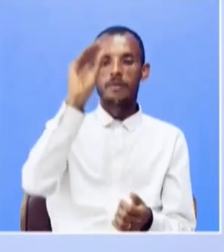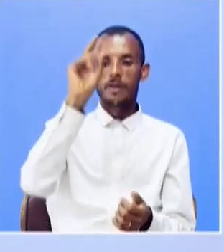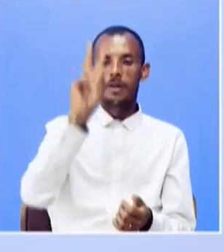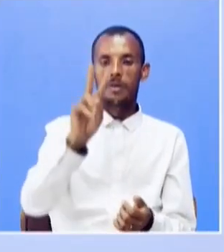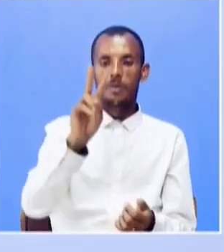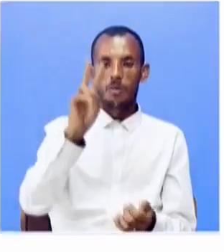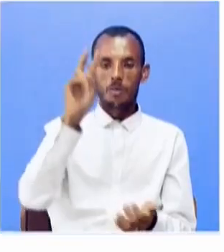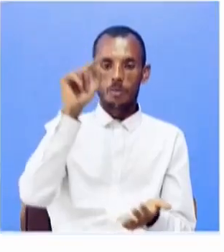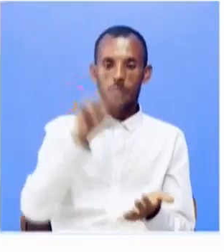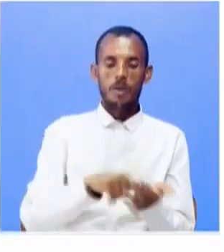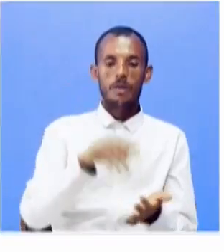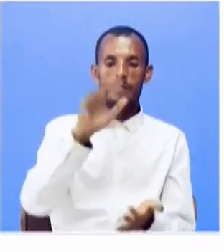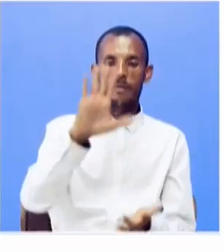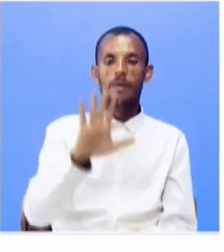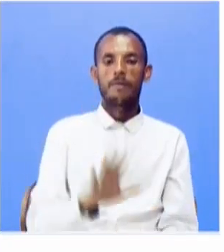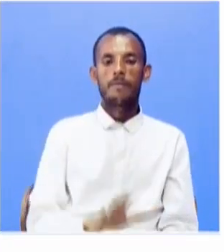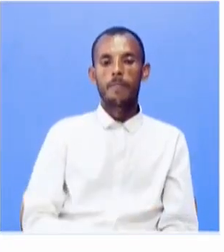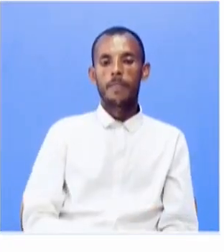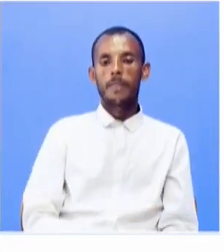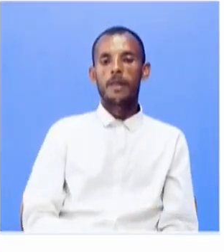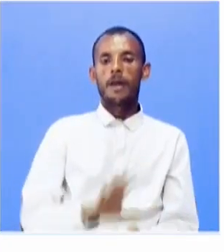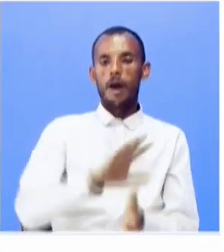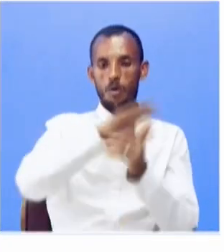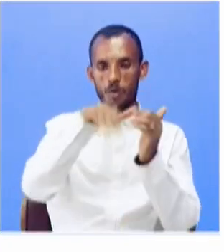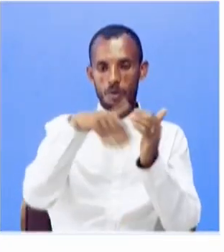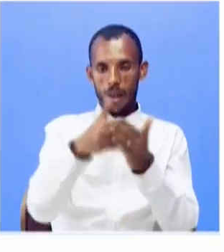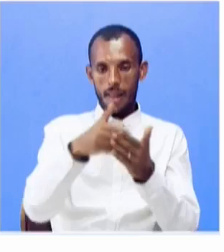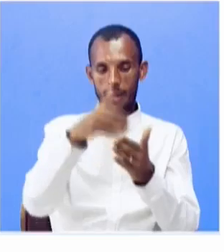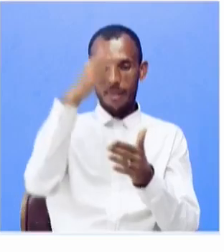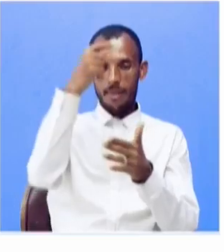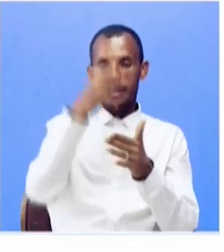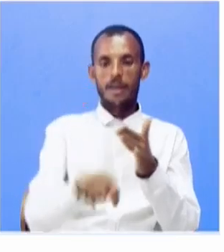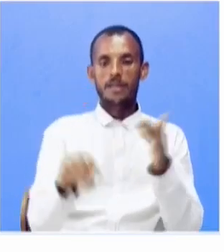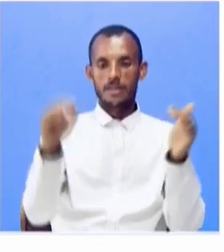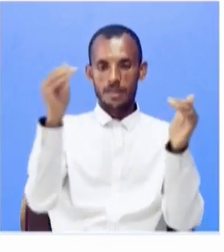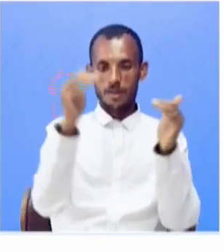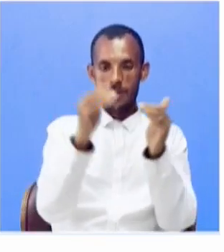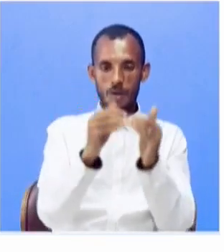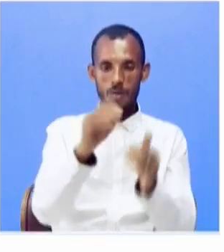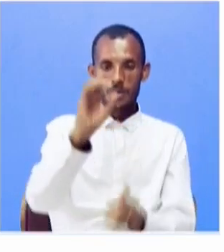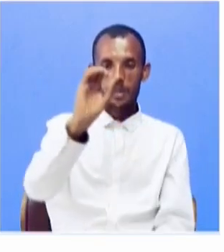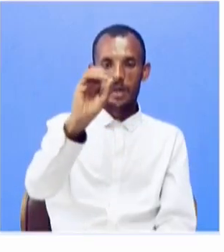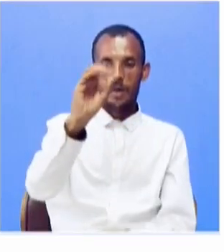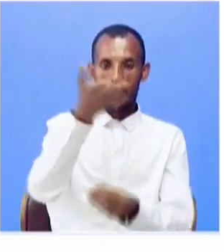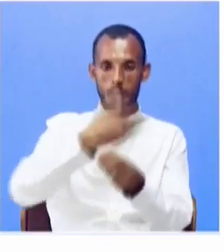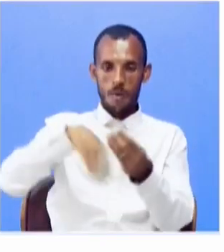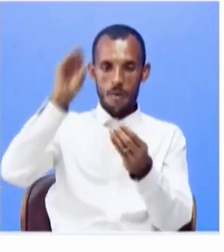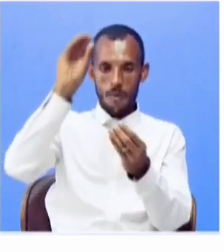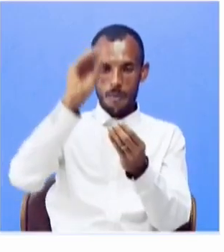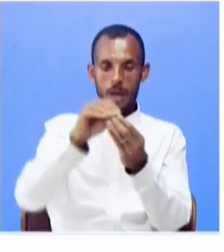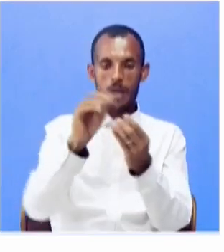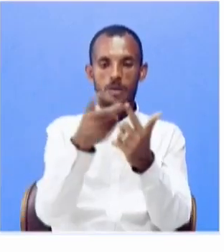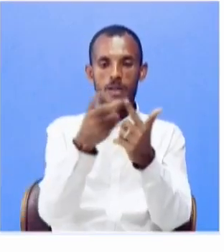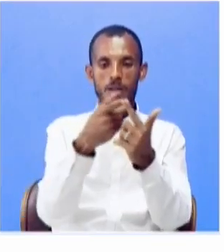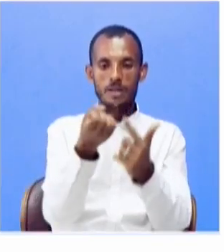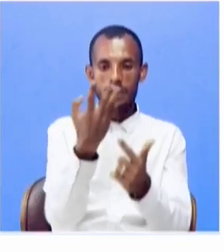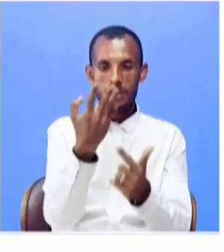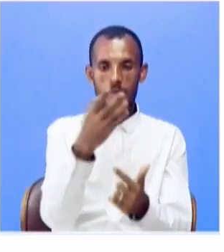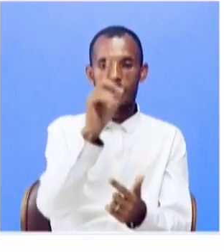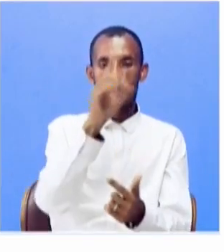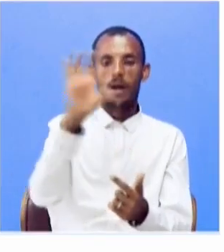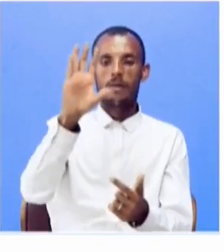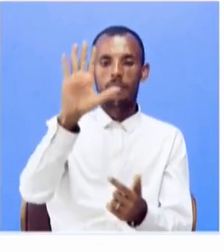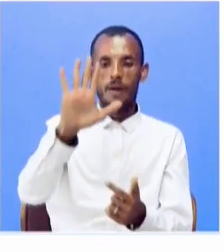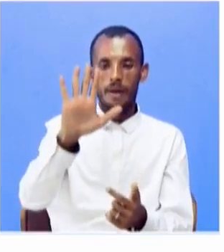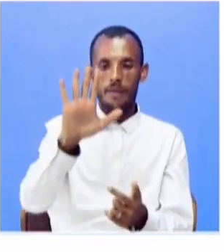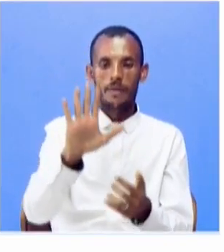Therefore, tax amount will be equal to this 0 plus on second interval, 105